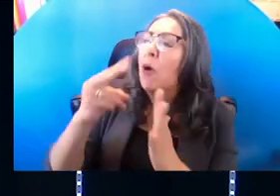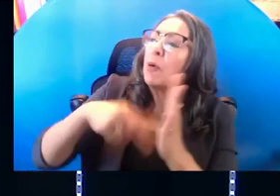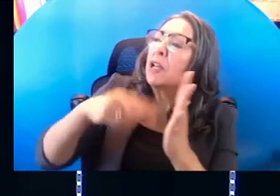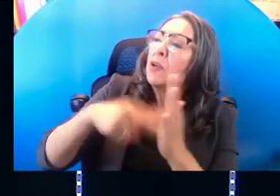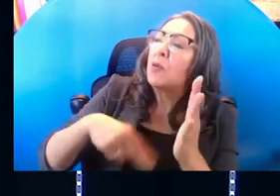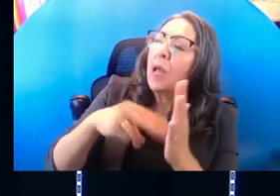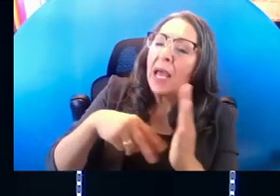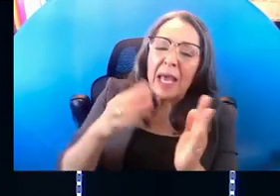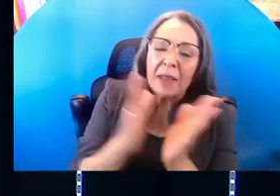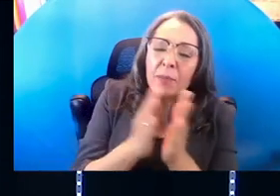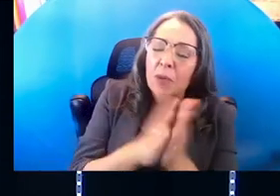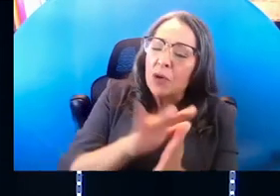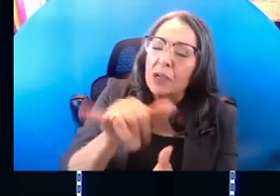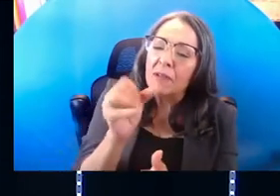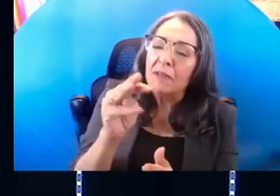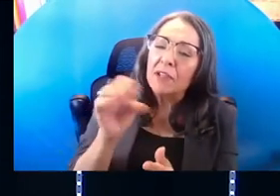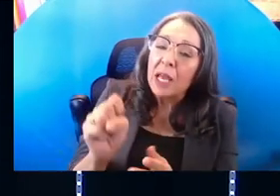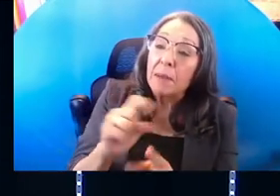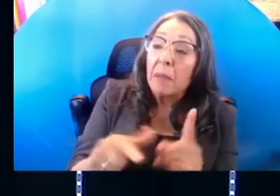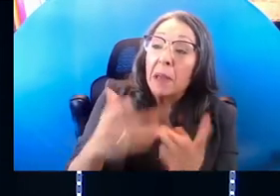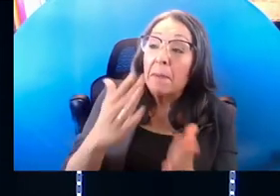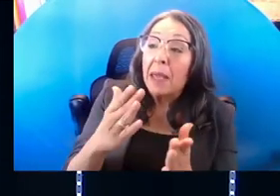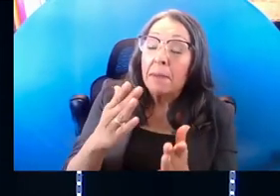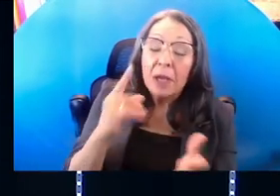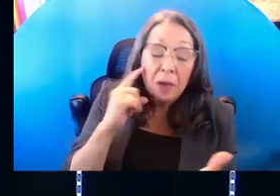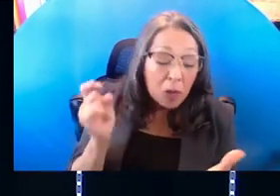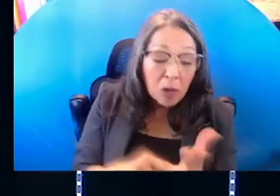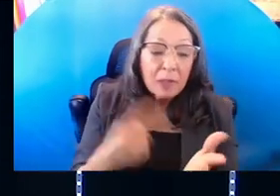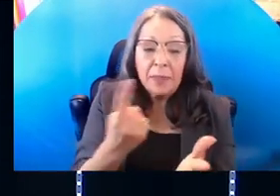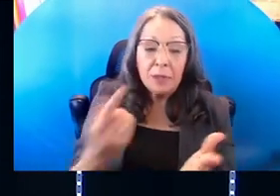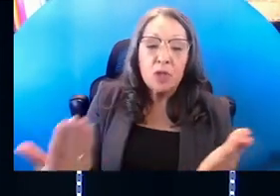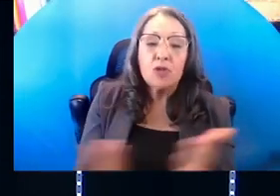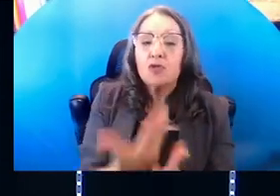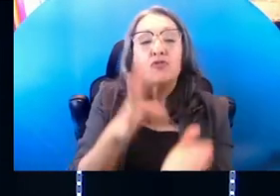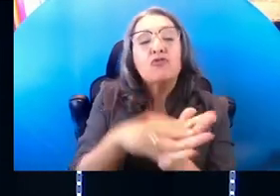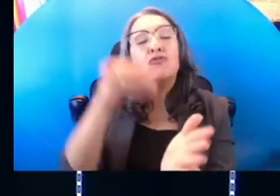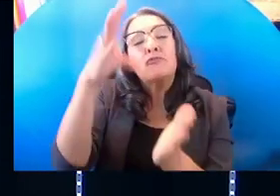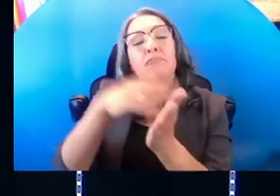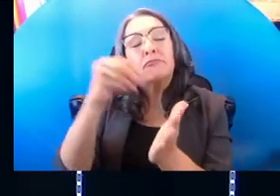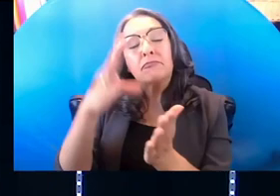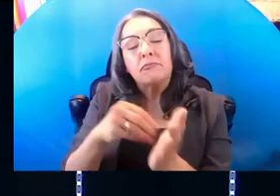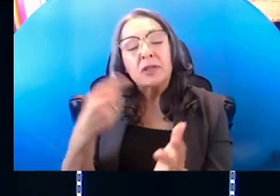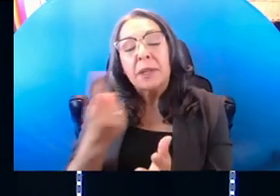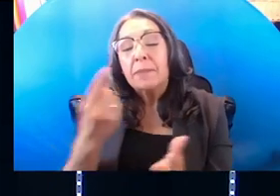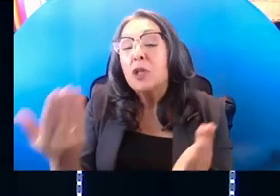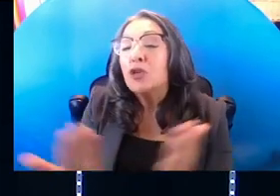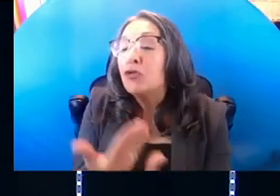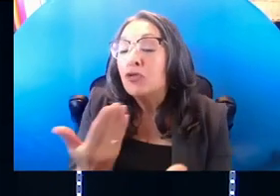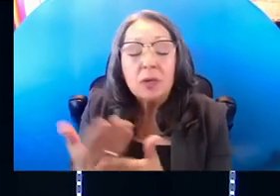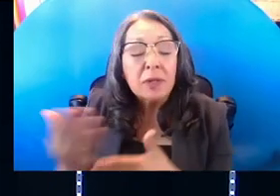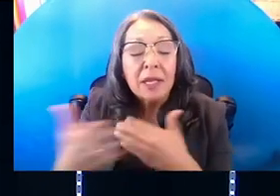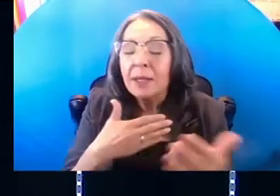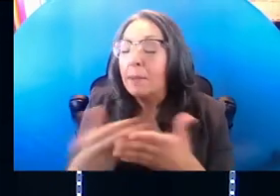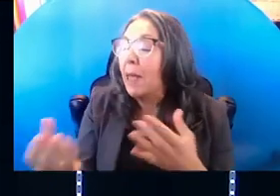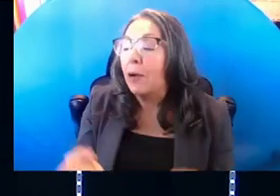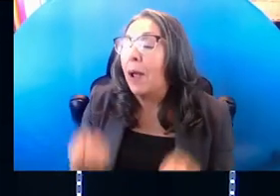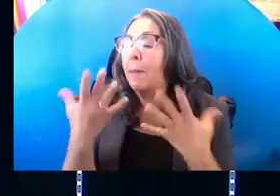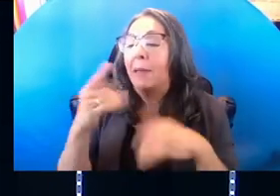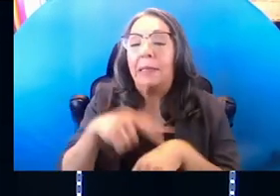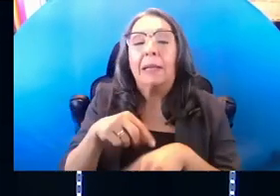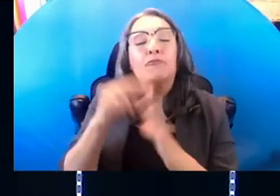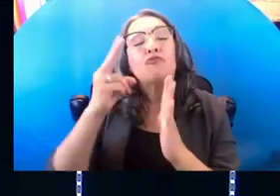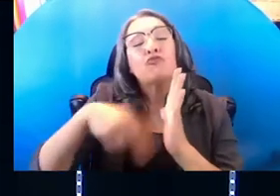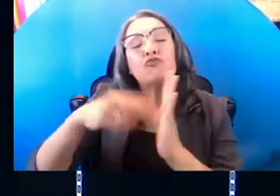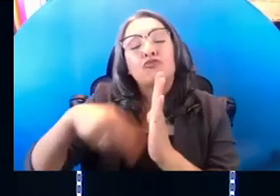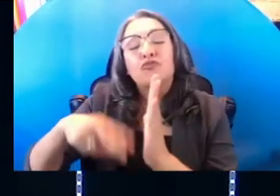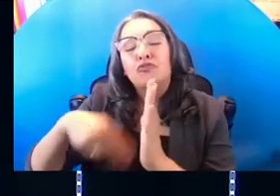It's like, hey, God never stops working, right? So let's be expecting that he wants to do something new in our lives today. No matter how many times we've gone over this, I think he wants to